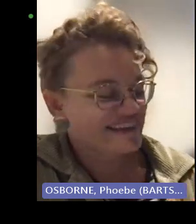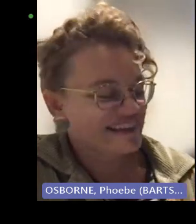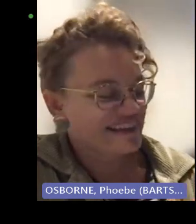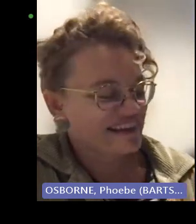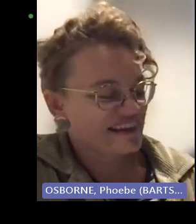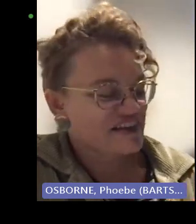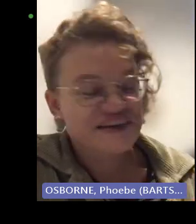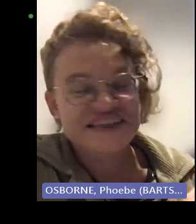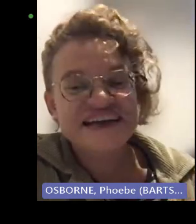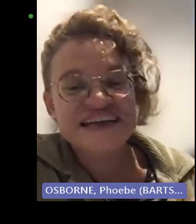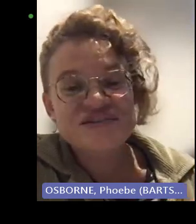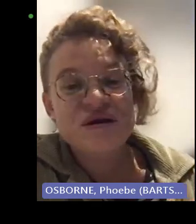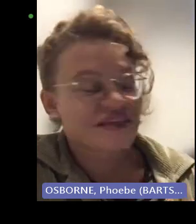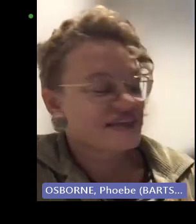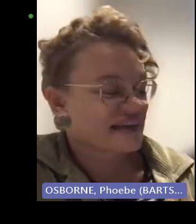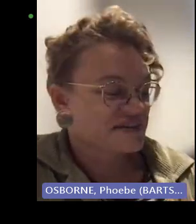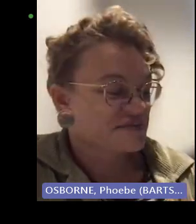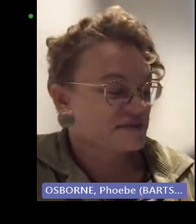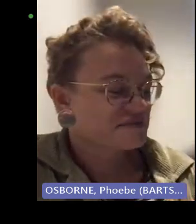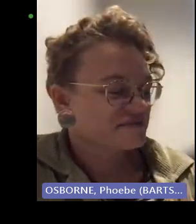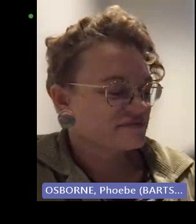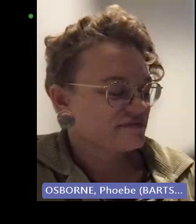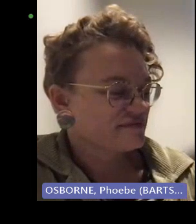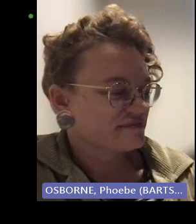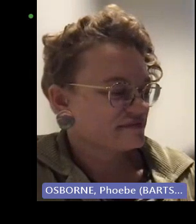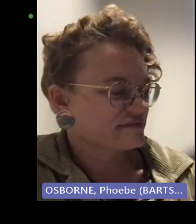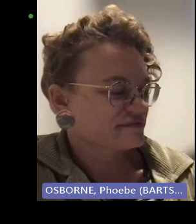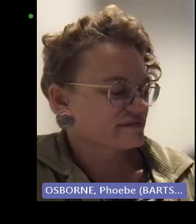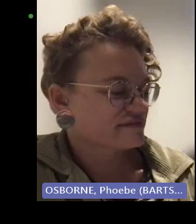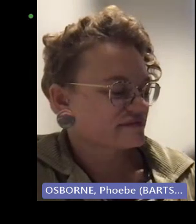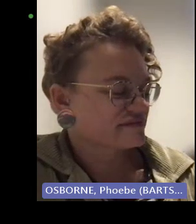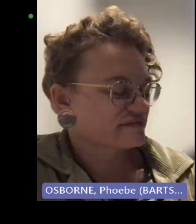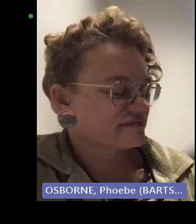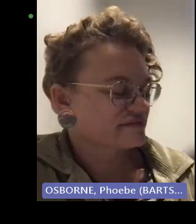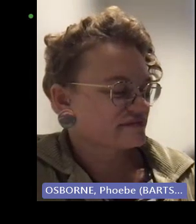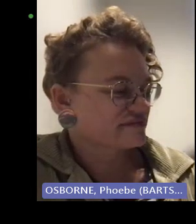Blah, blah, blah. So you can see I can interrupt these sounds as well.